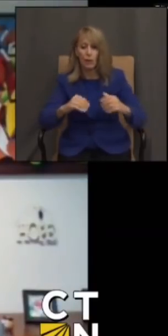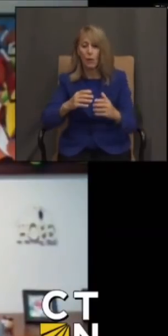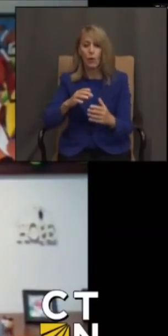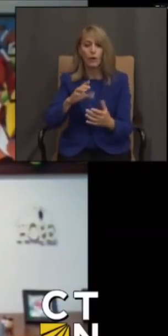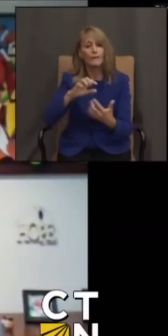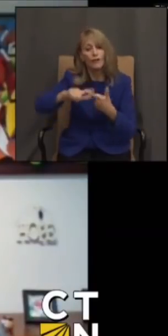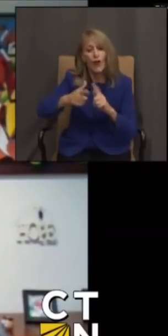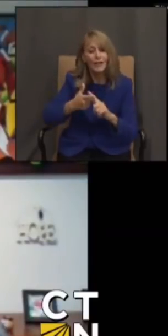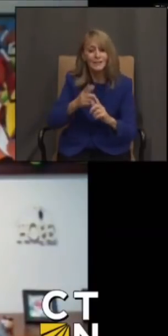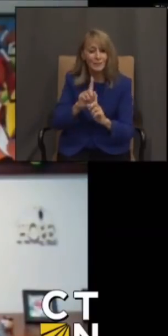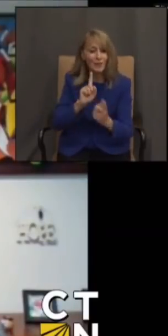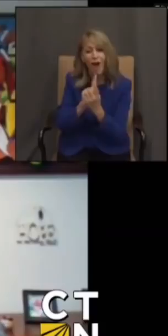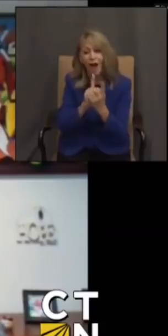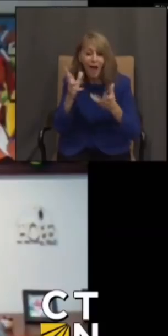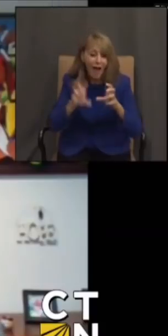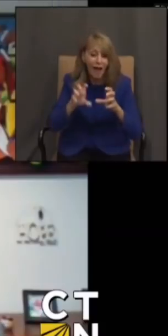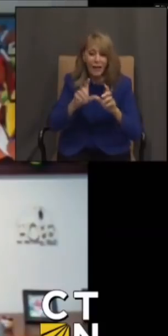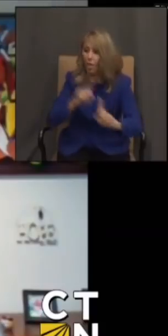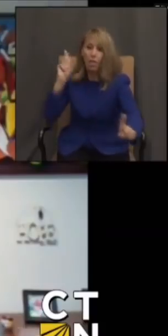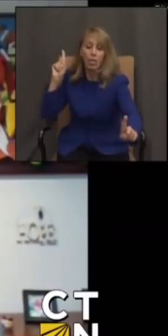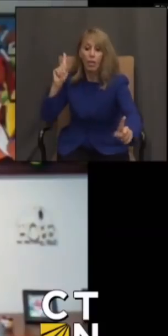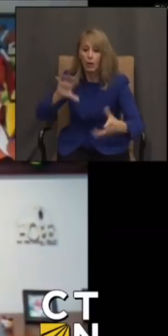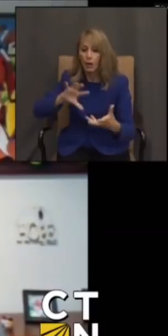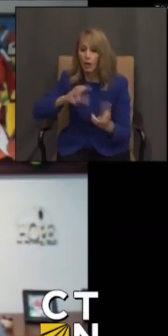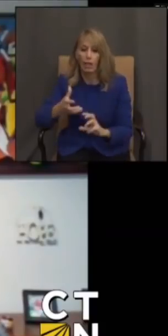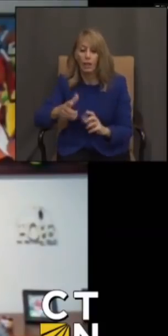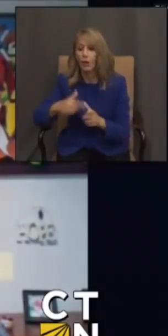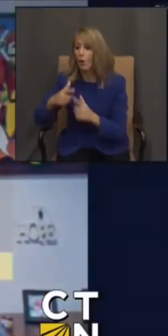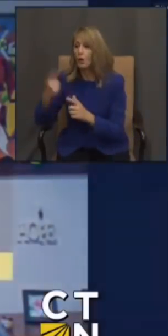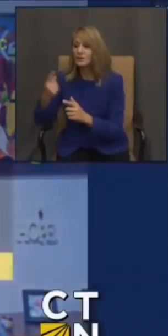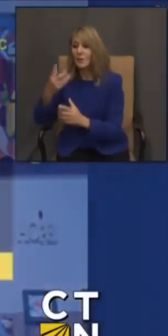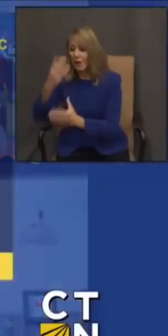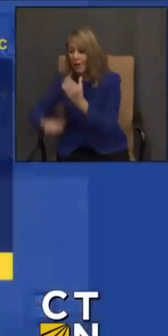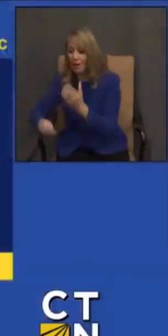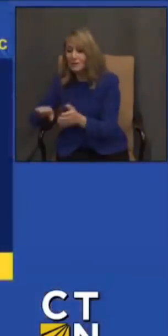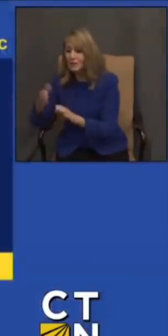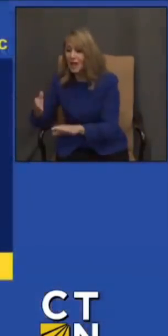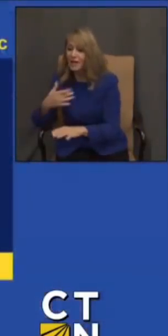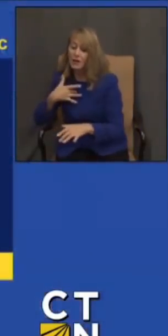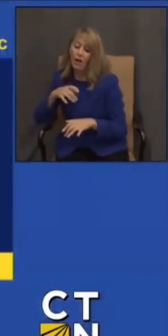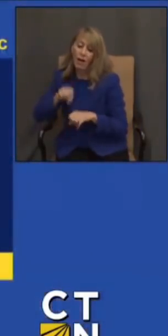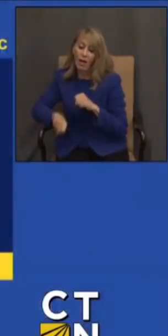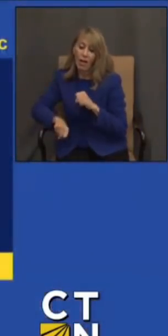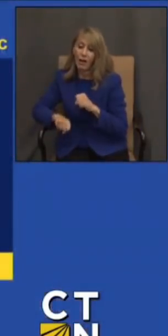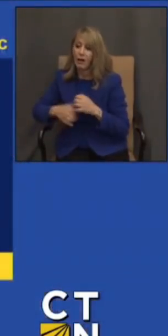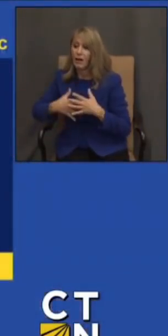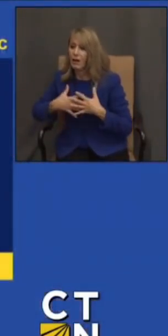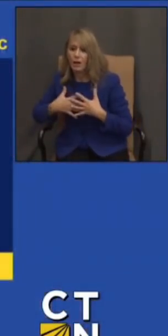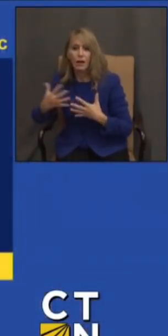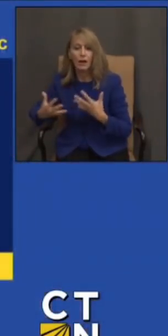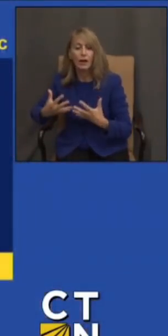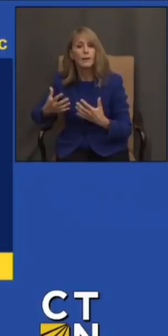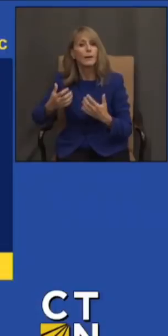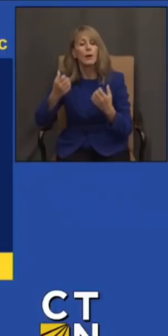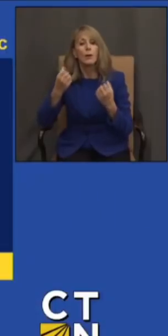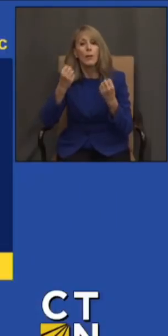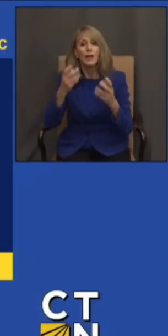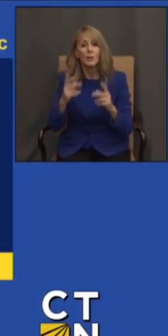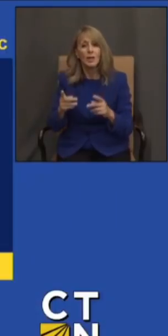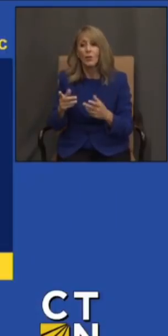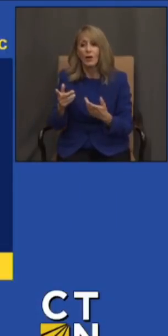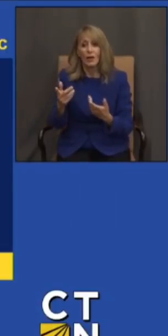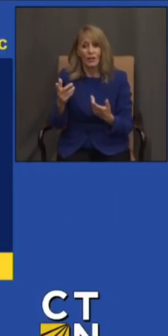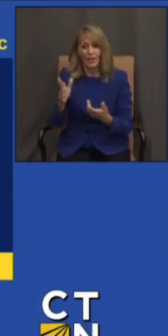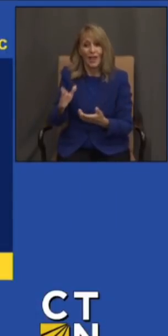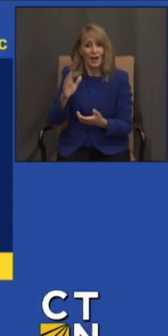with friends, or mourning the loss of a loved one. We're hearing that quite a bit, that many individuals are mourning the loss of